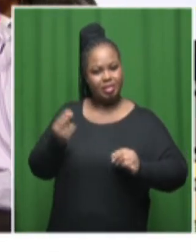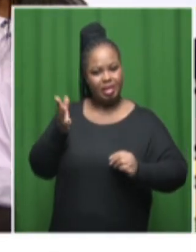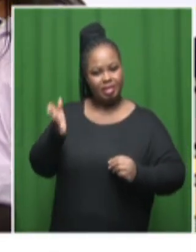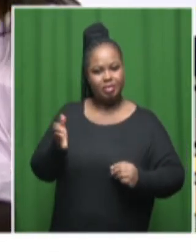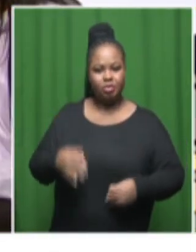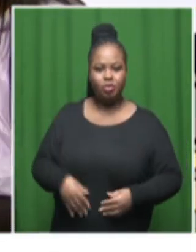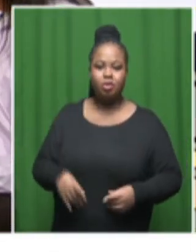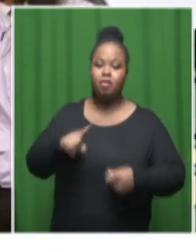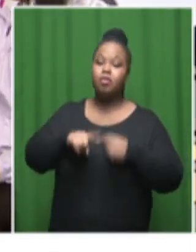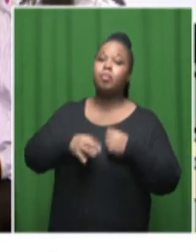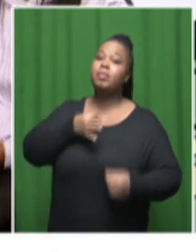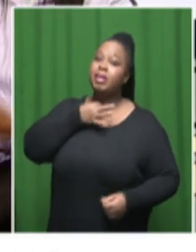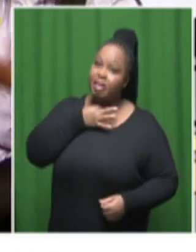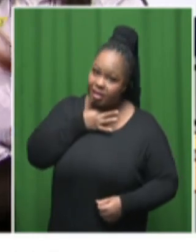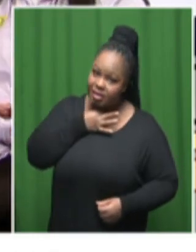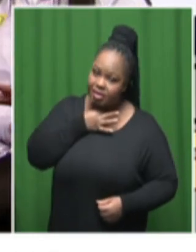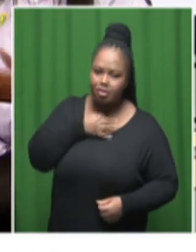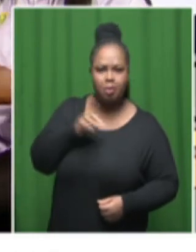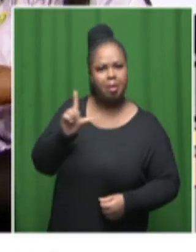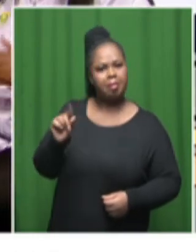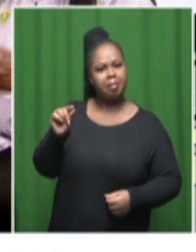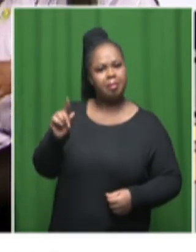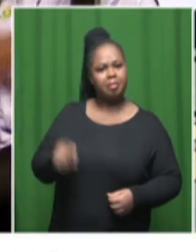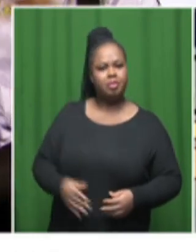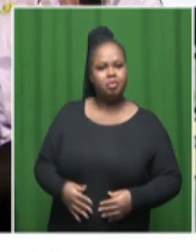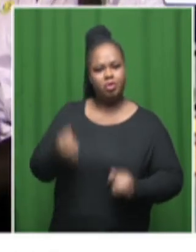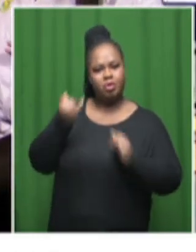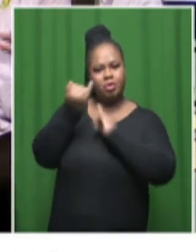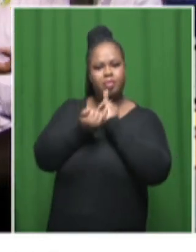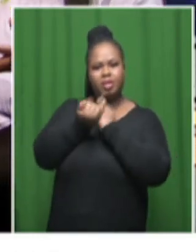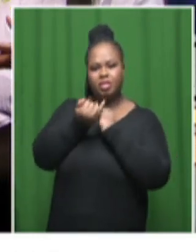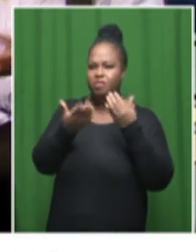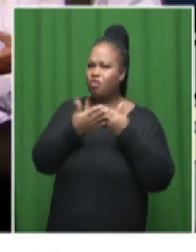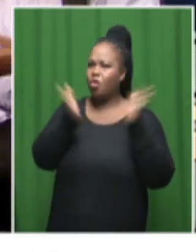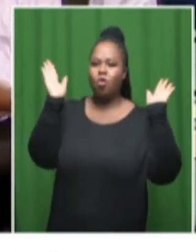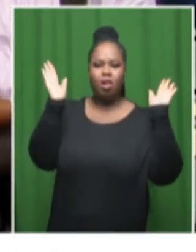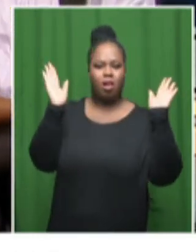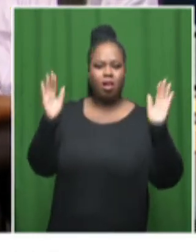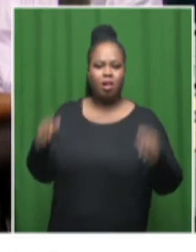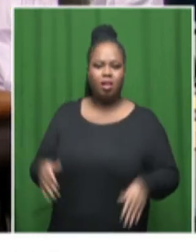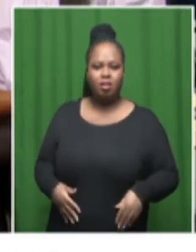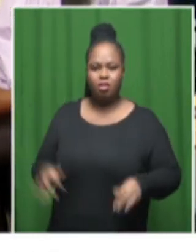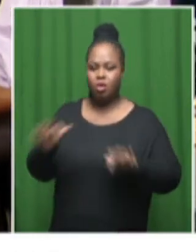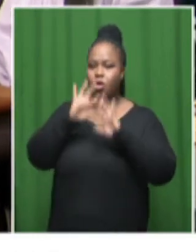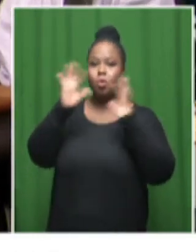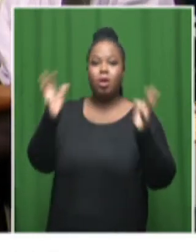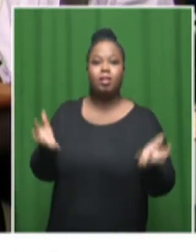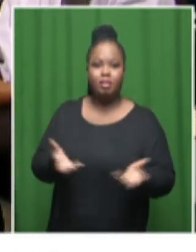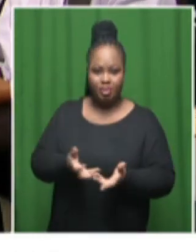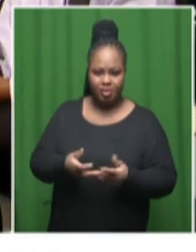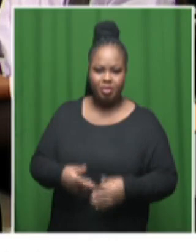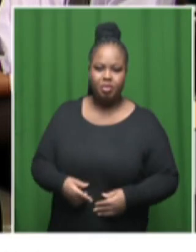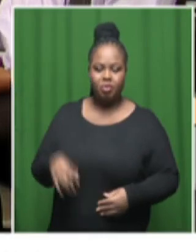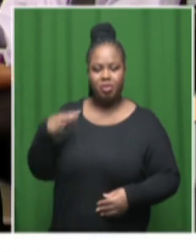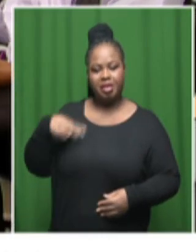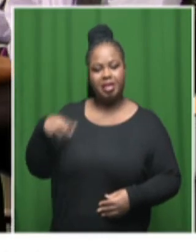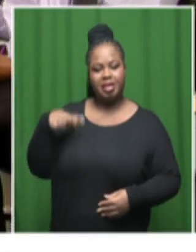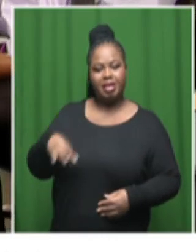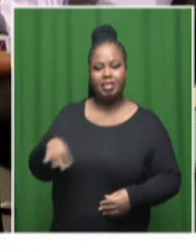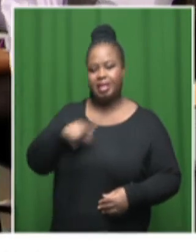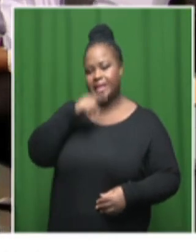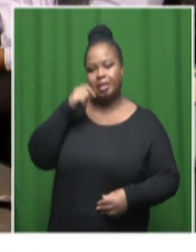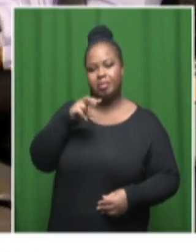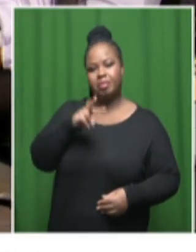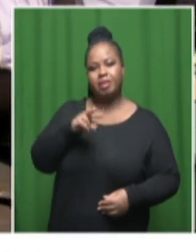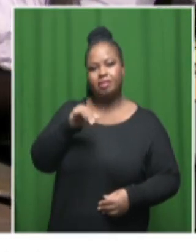and she's from England. Amazing. You know, it was a competition open for everybody in the world. So it's a little girl called